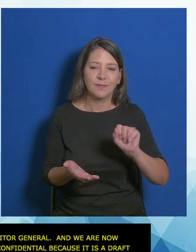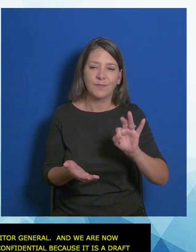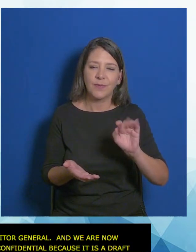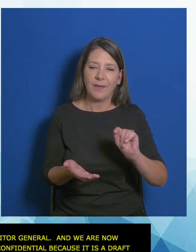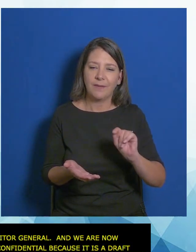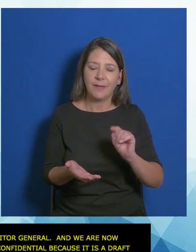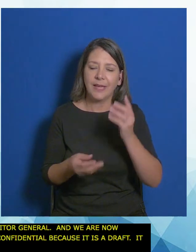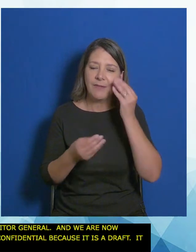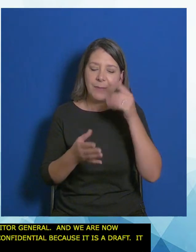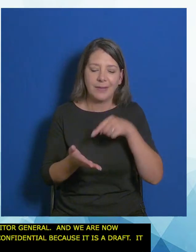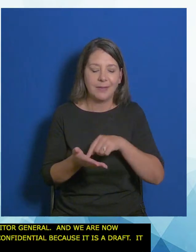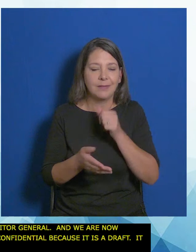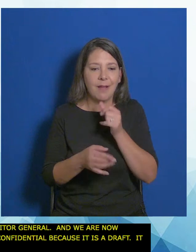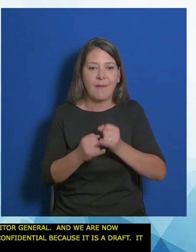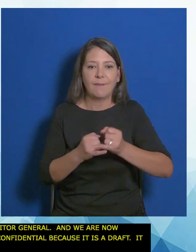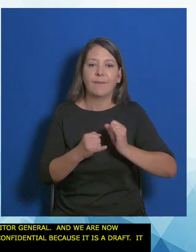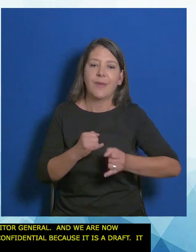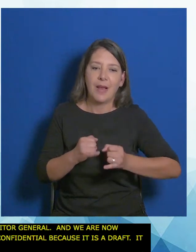final report.